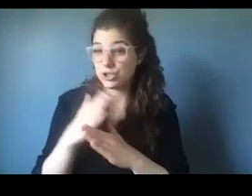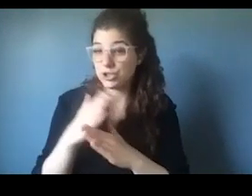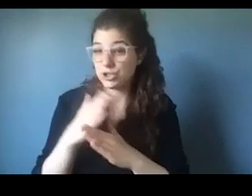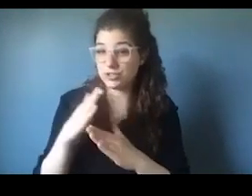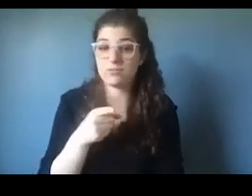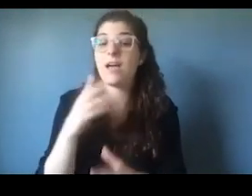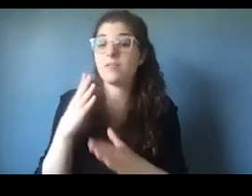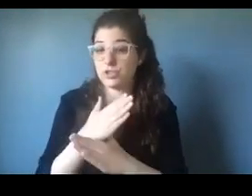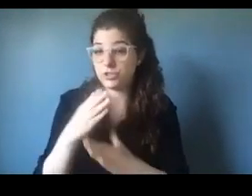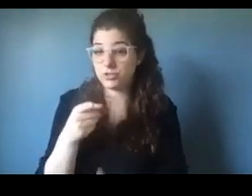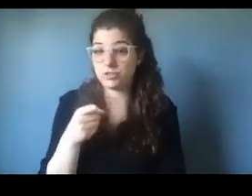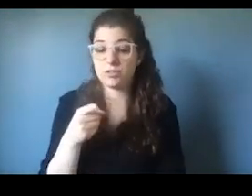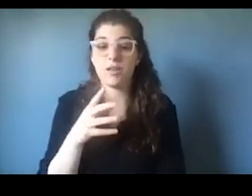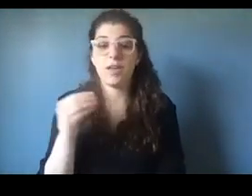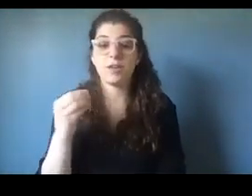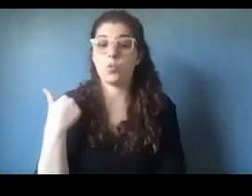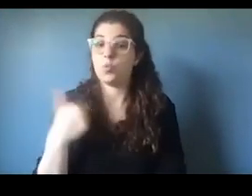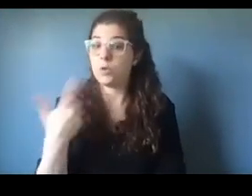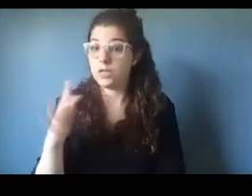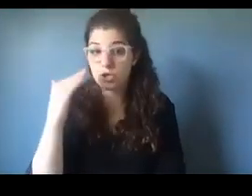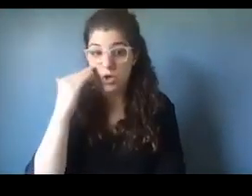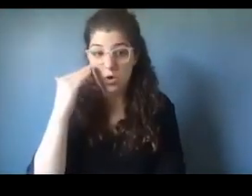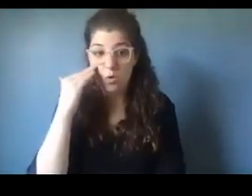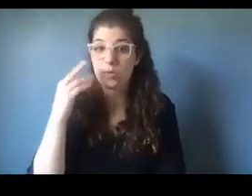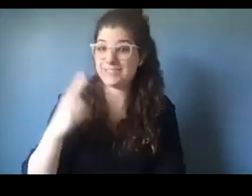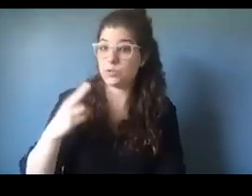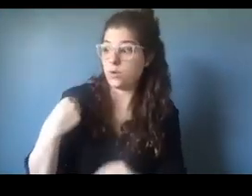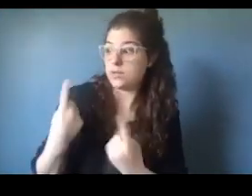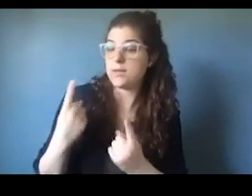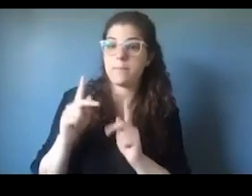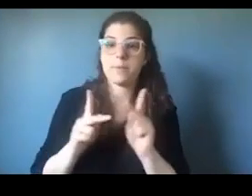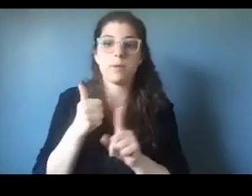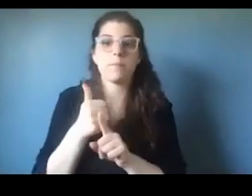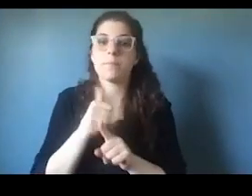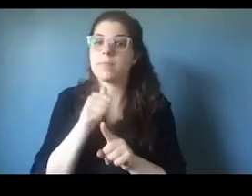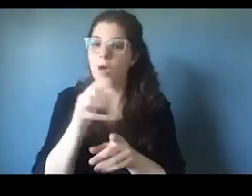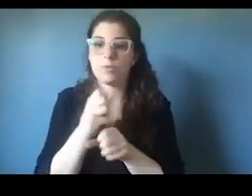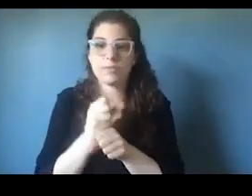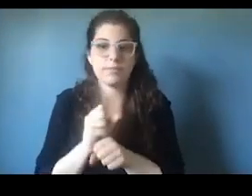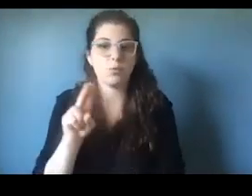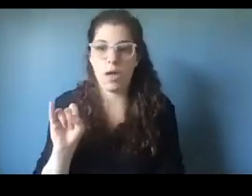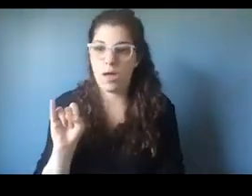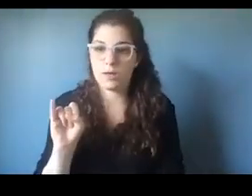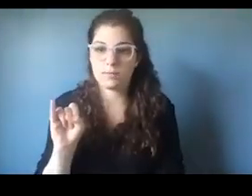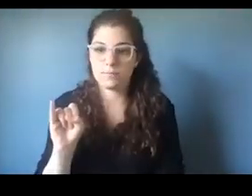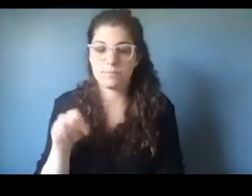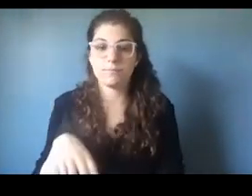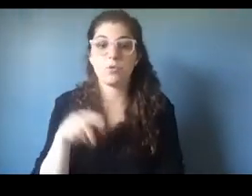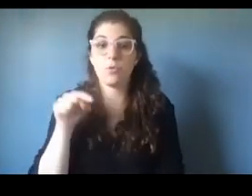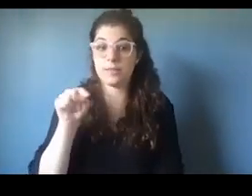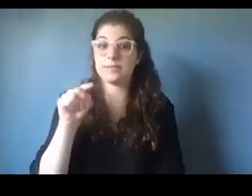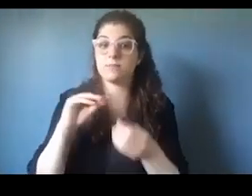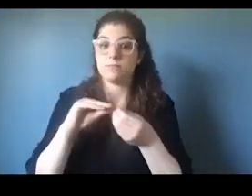is an average, and we know that historically people have not received UI, okay? So this figure shows